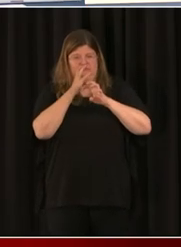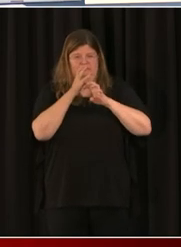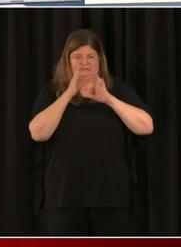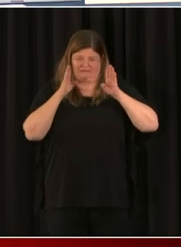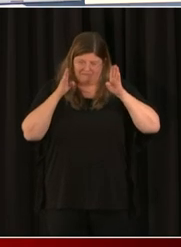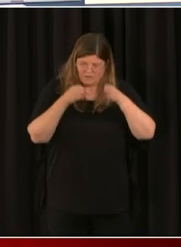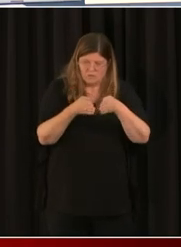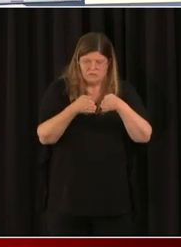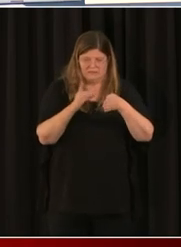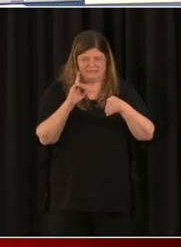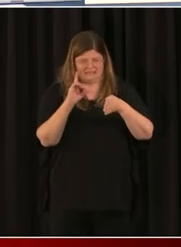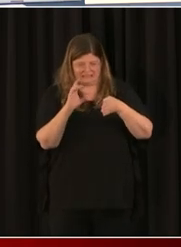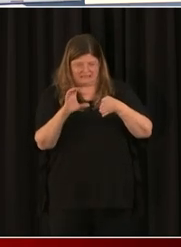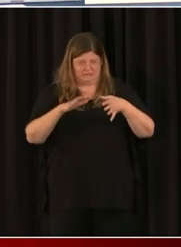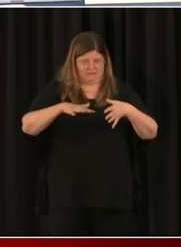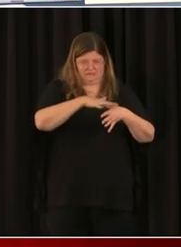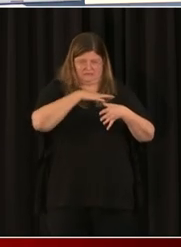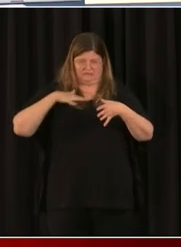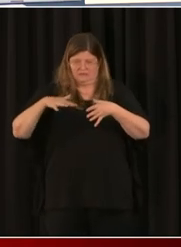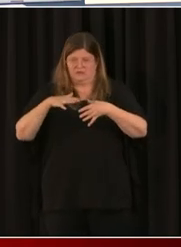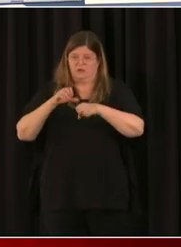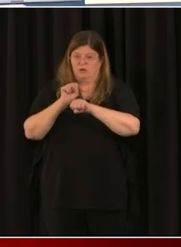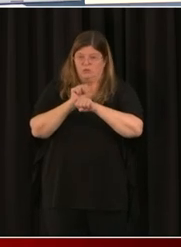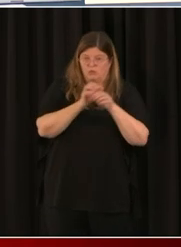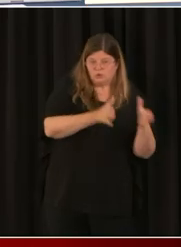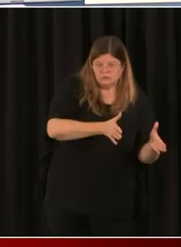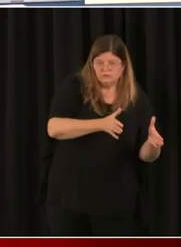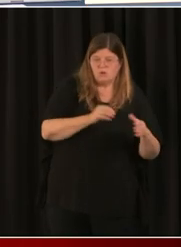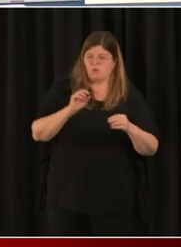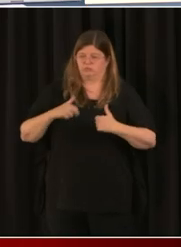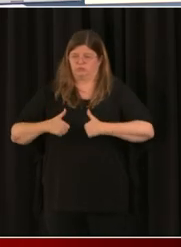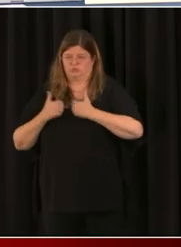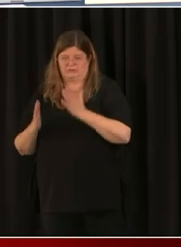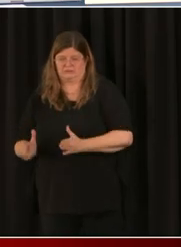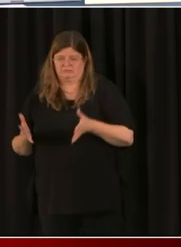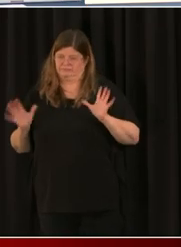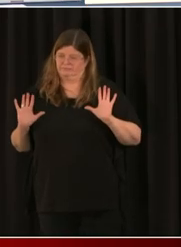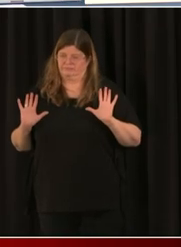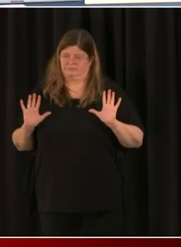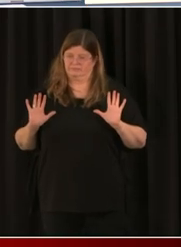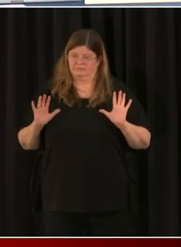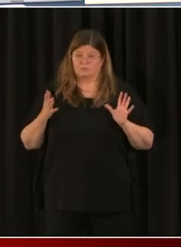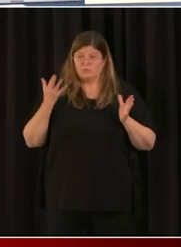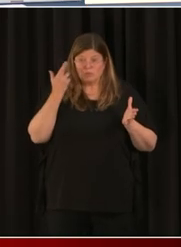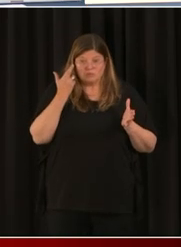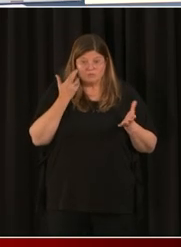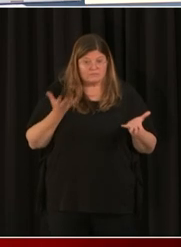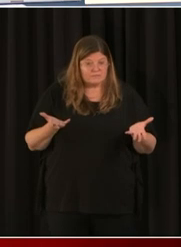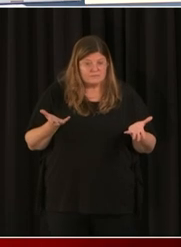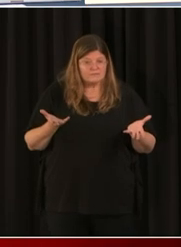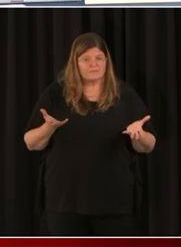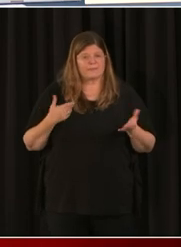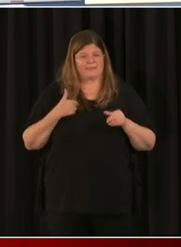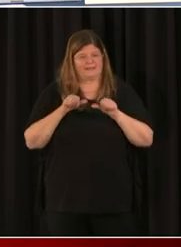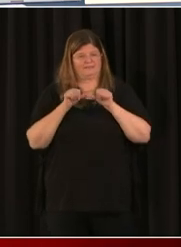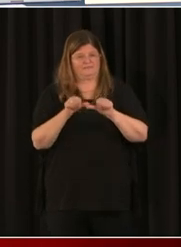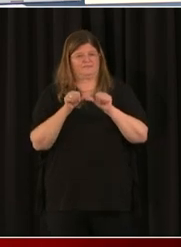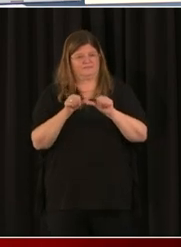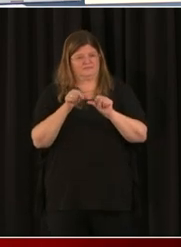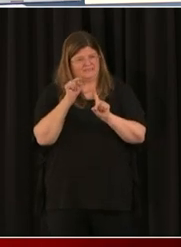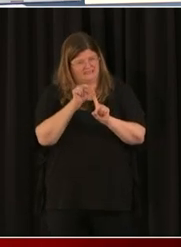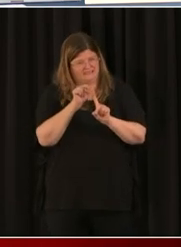be focused on how we're managing the essential worker workforce. And our reason for doing that is, again, we're sticking to